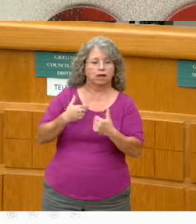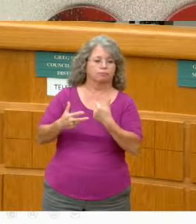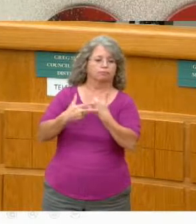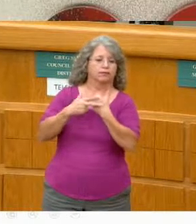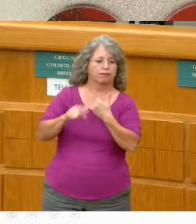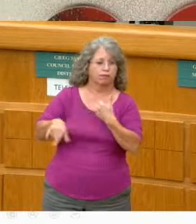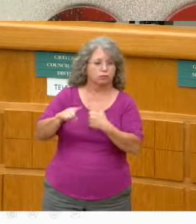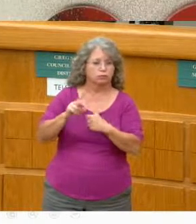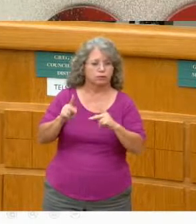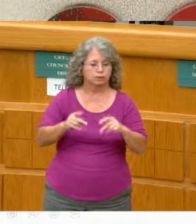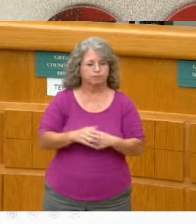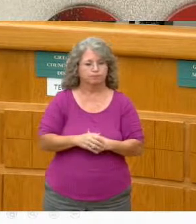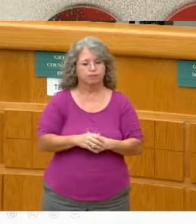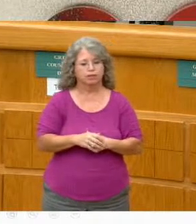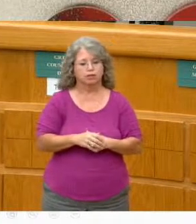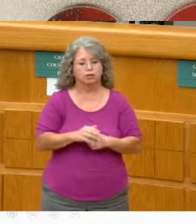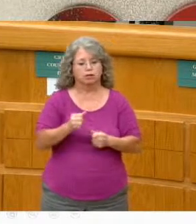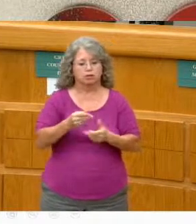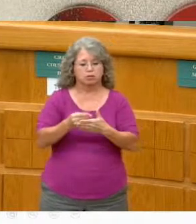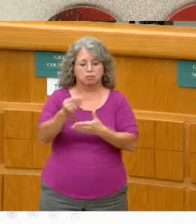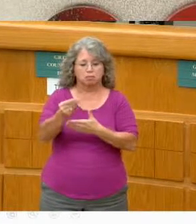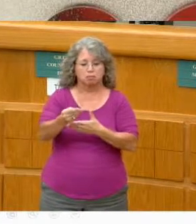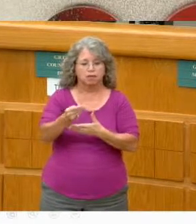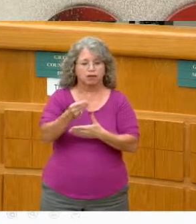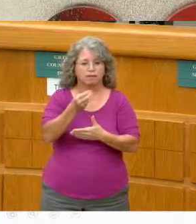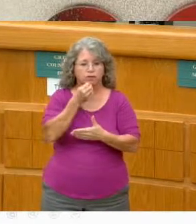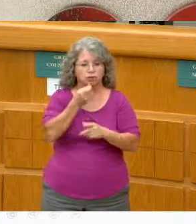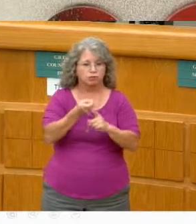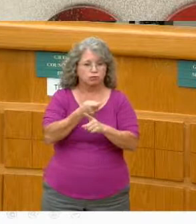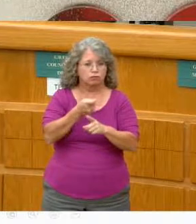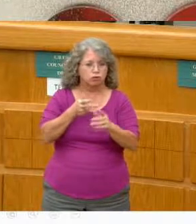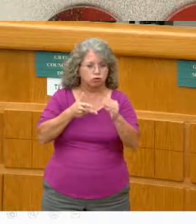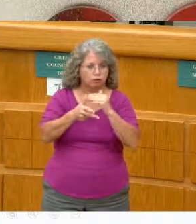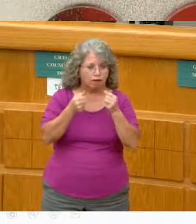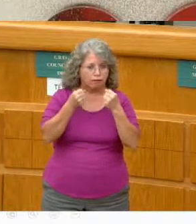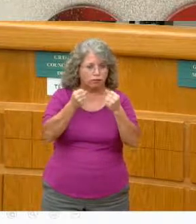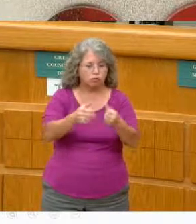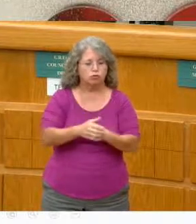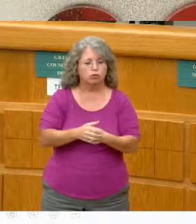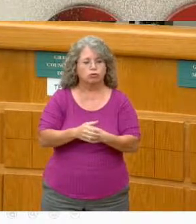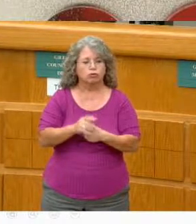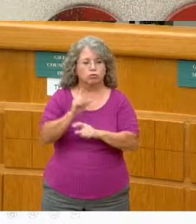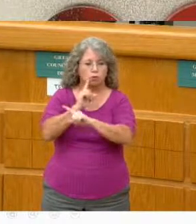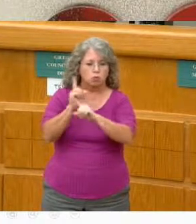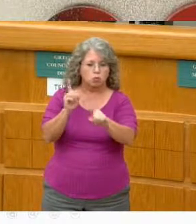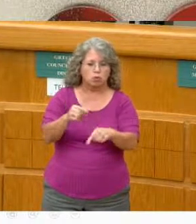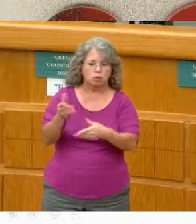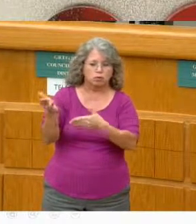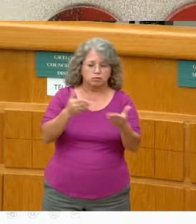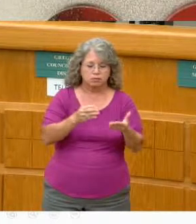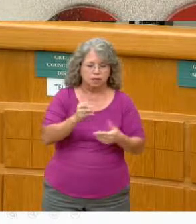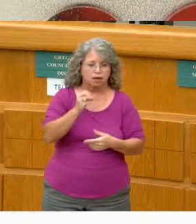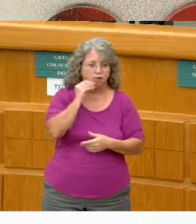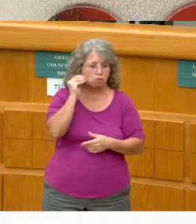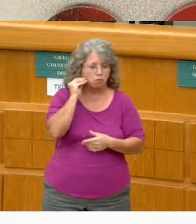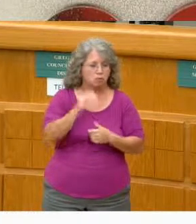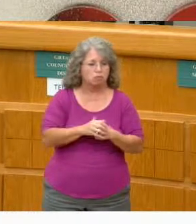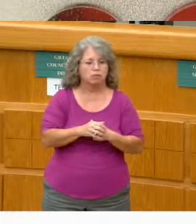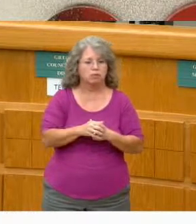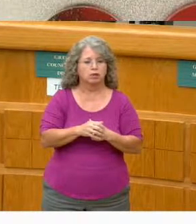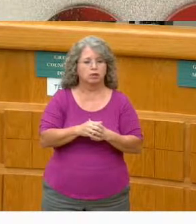gatherings and patronize curbside and takeout. And most important, support testing and contact